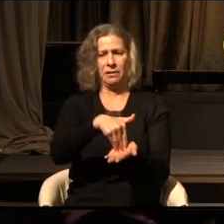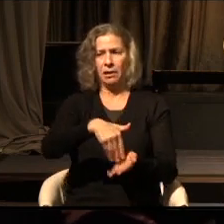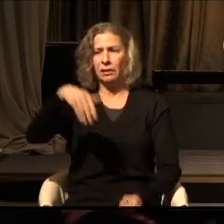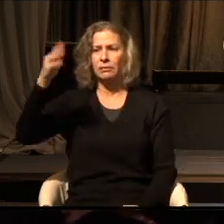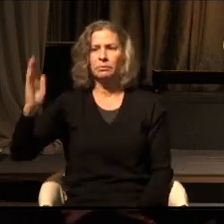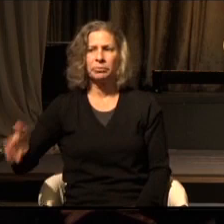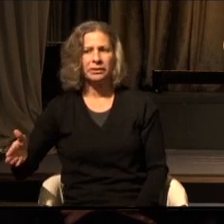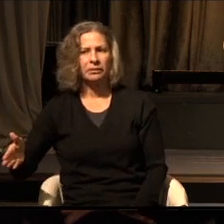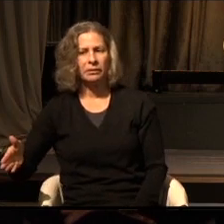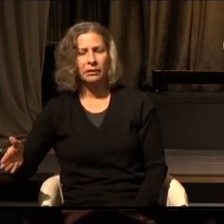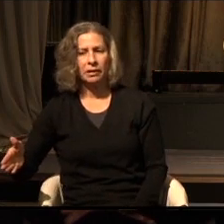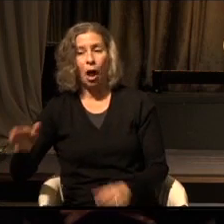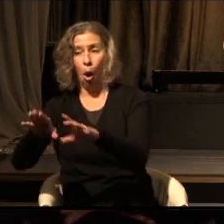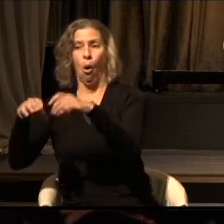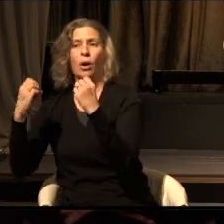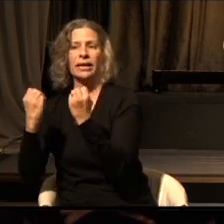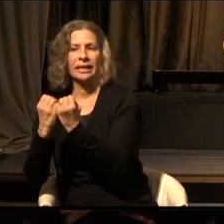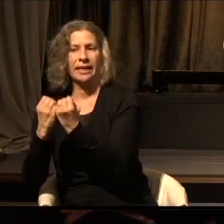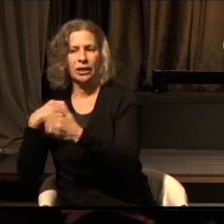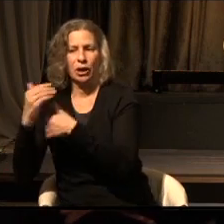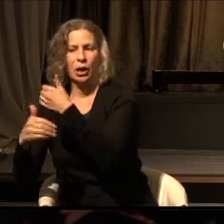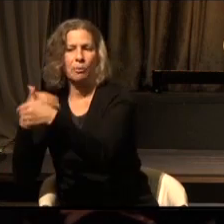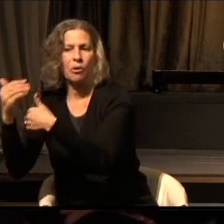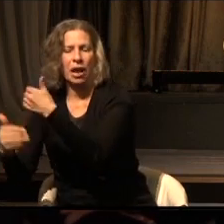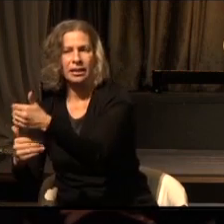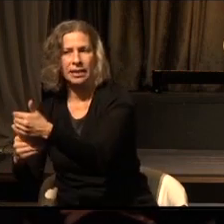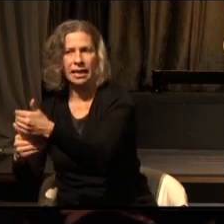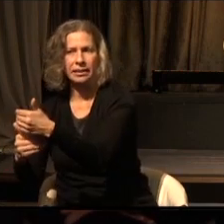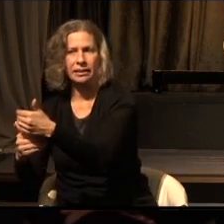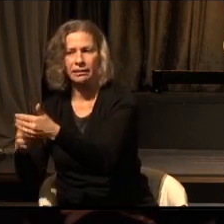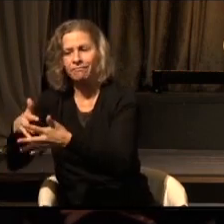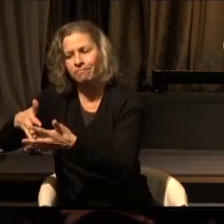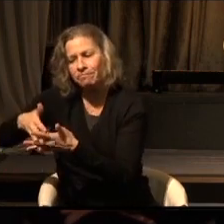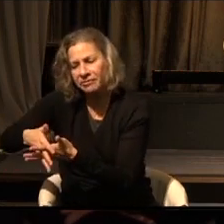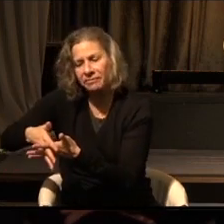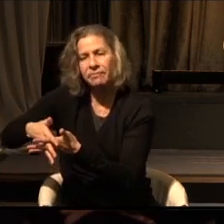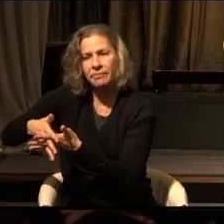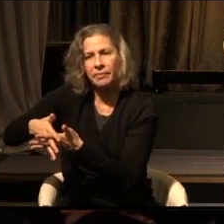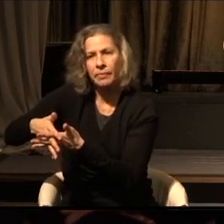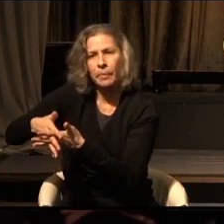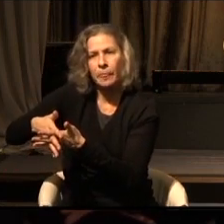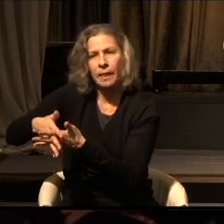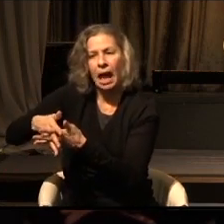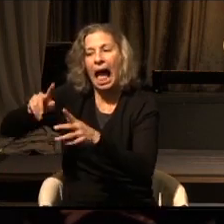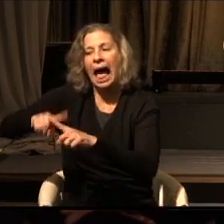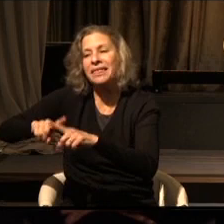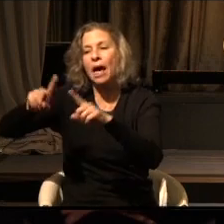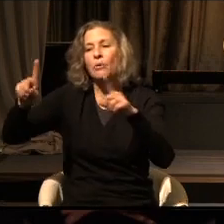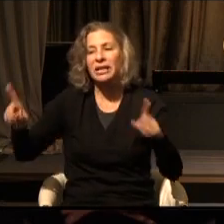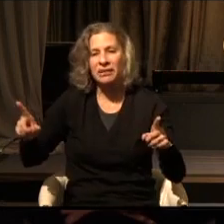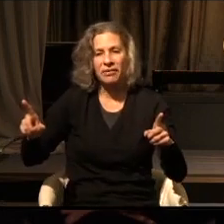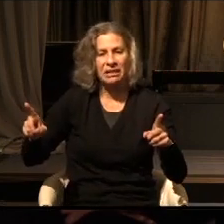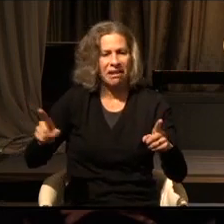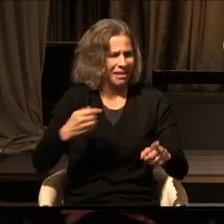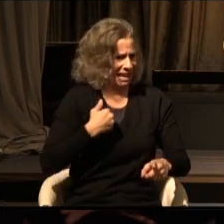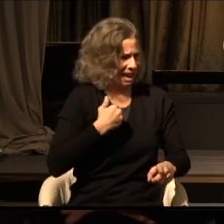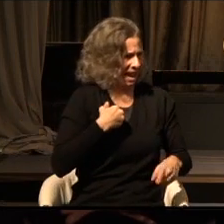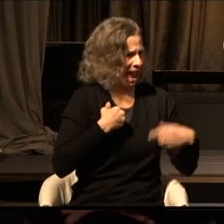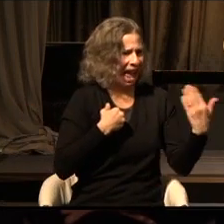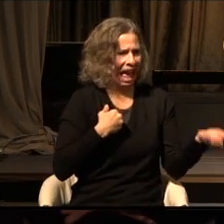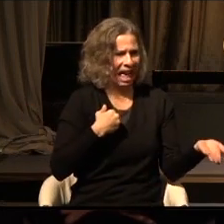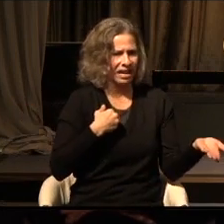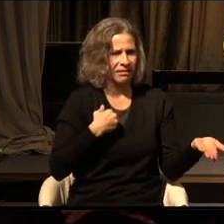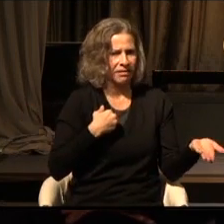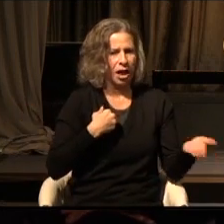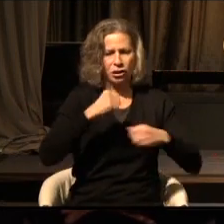had the organizational processes that I'm seeped in that were radically different than the one that was at hand. So I